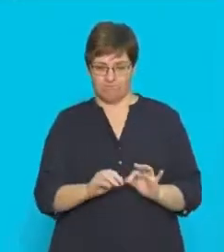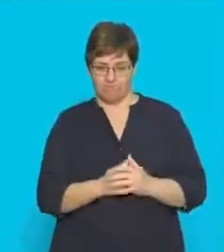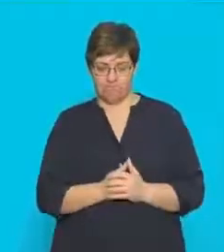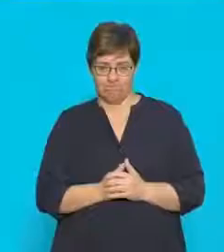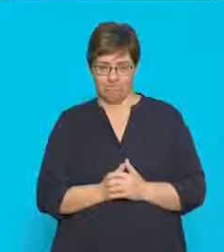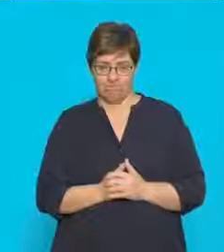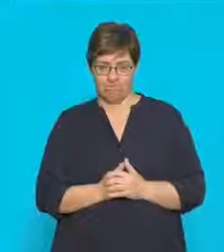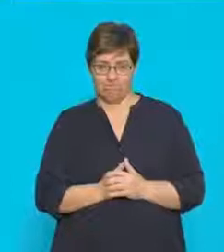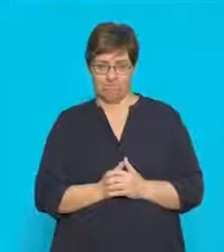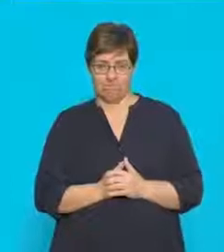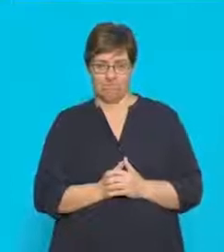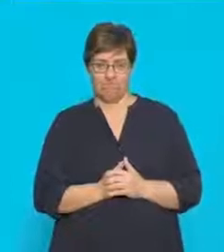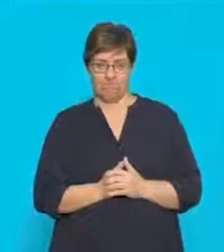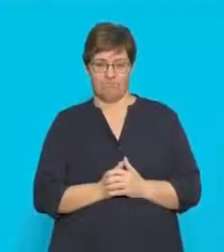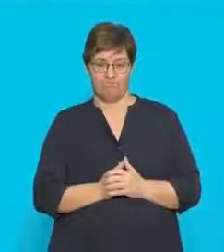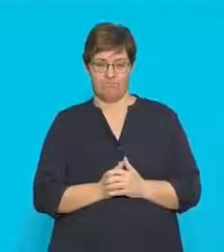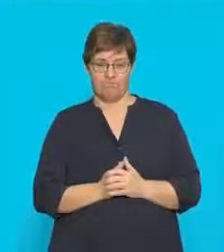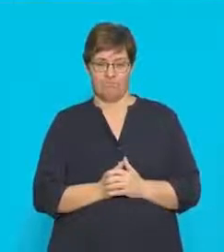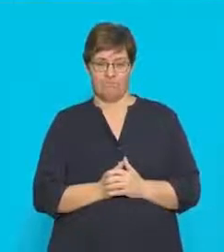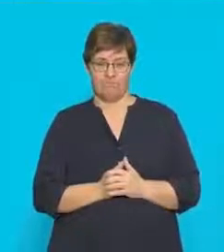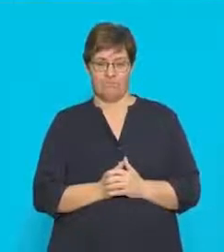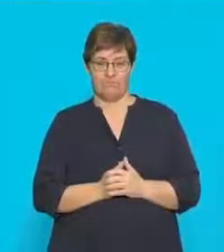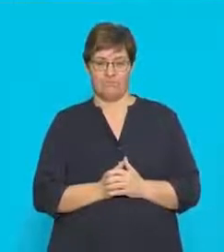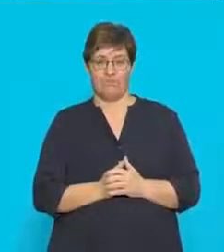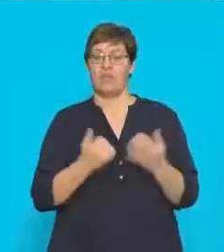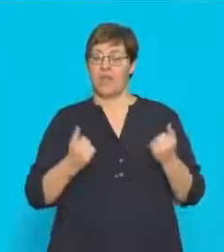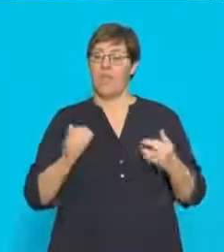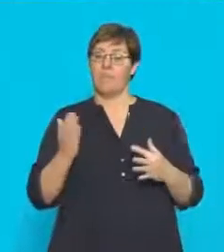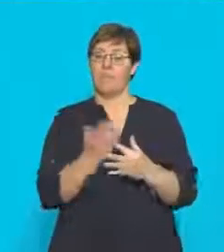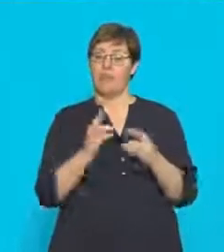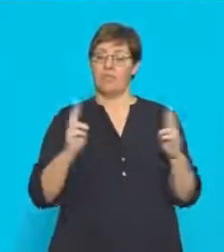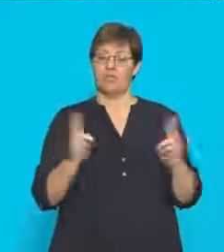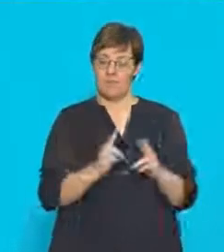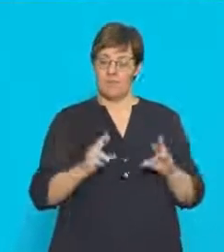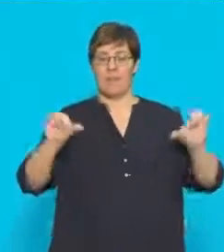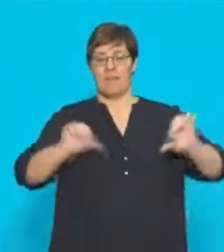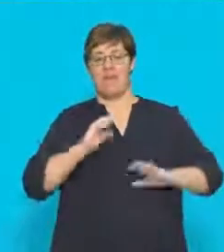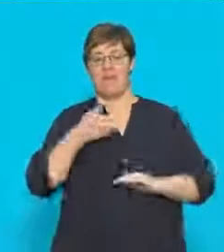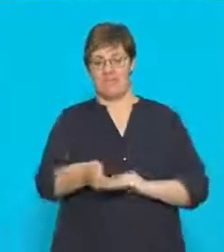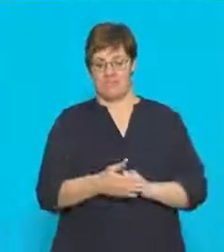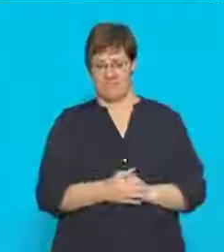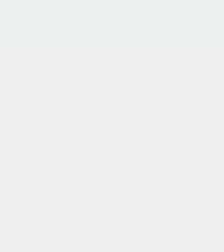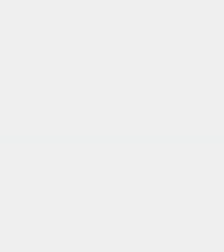Okay, we're going for a short break. We'll be back after this.